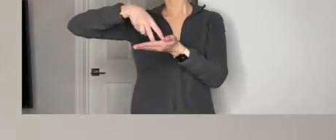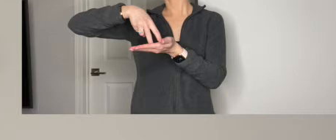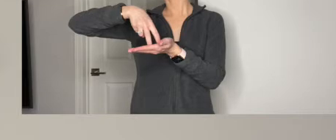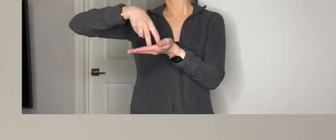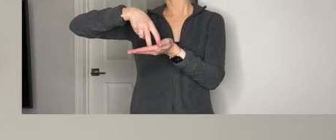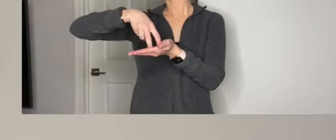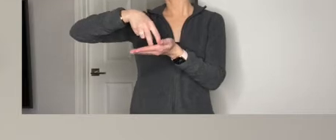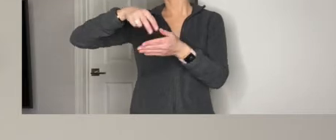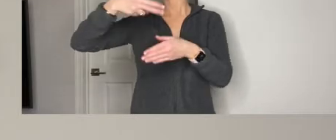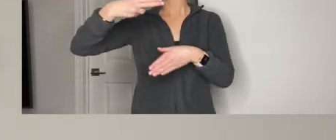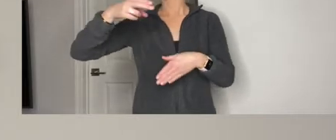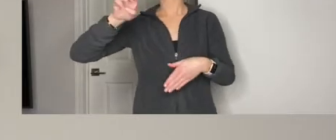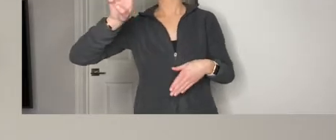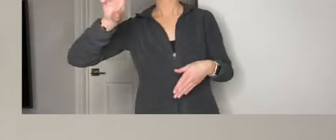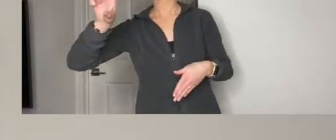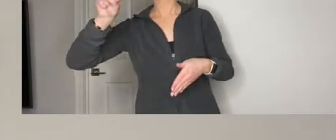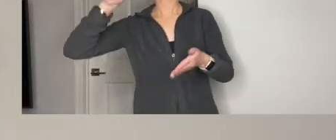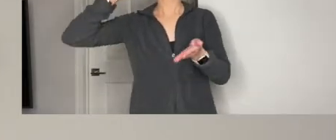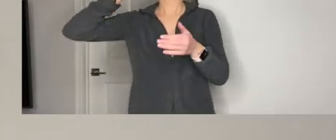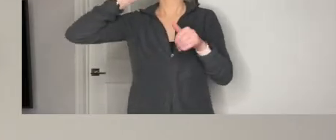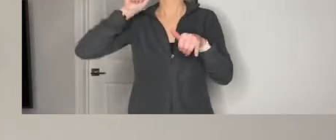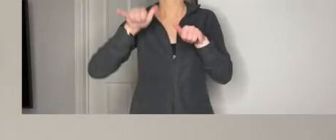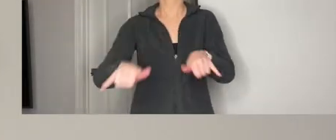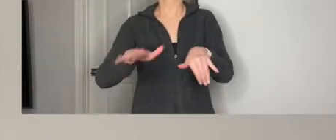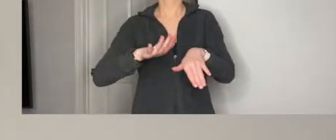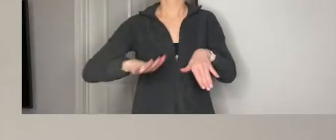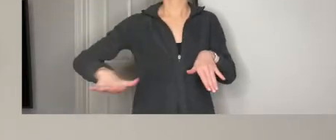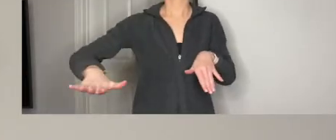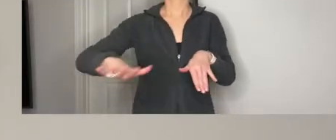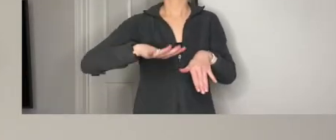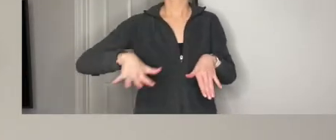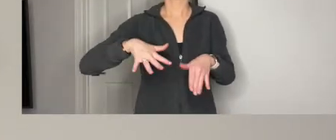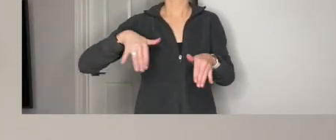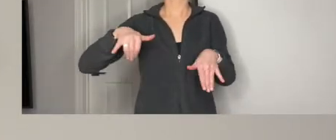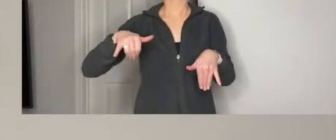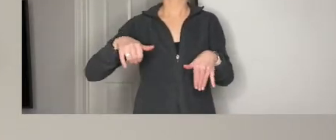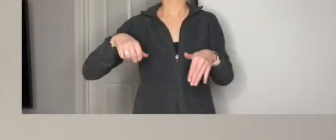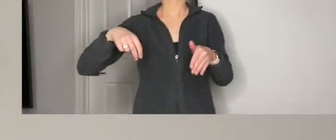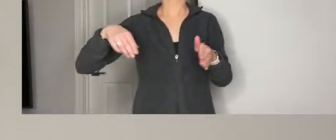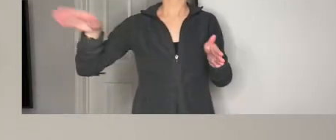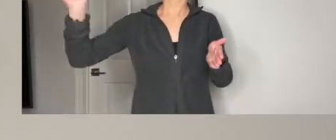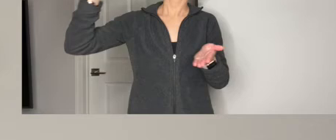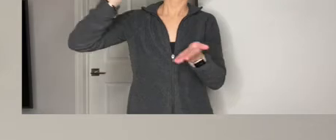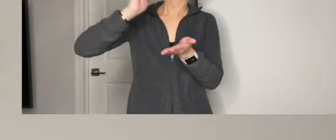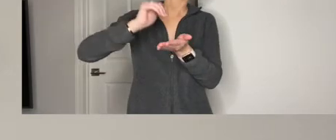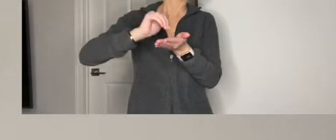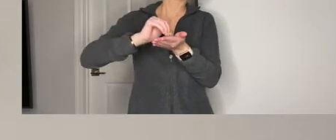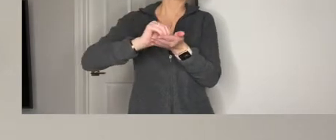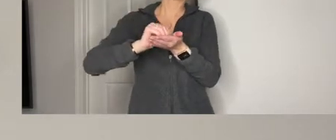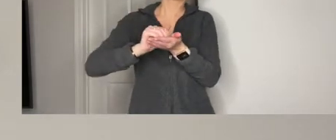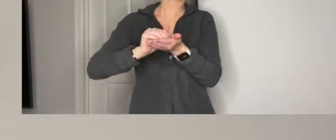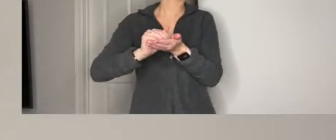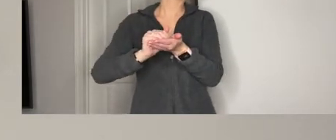plie, heels stay on the ground in demi plie, and open, demi plie,